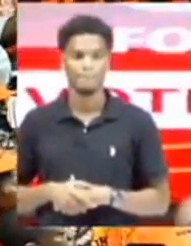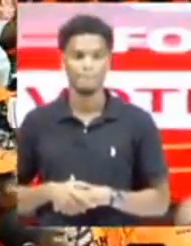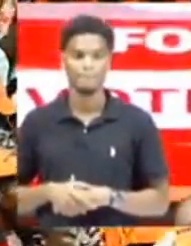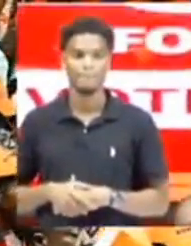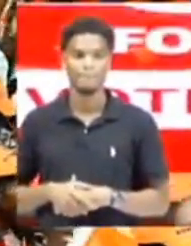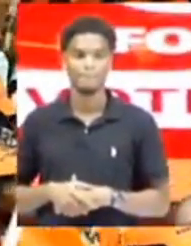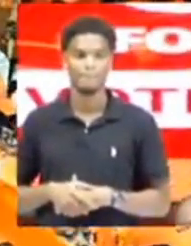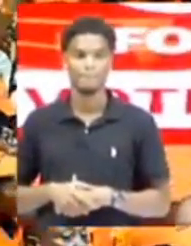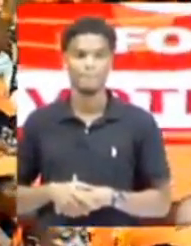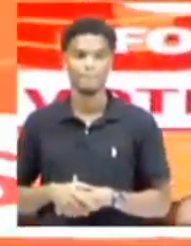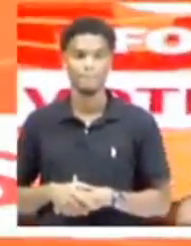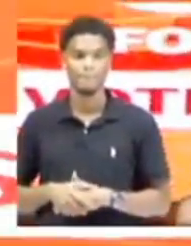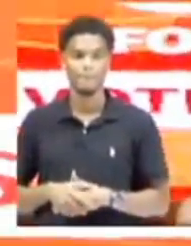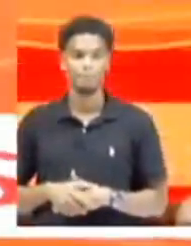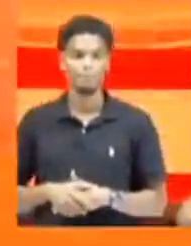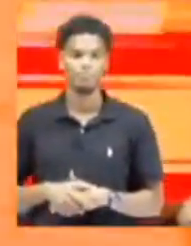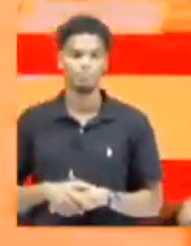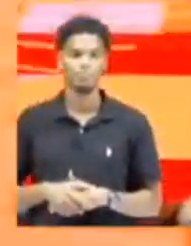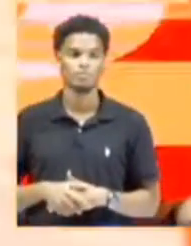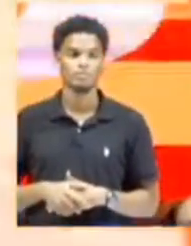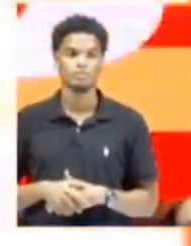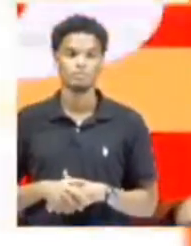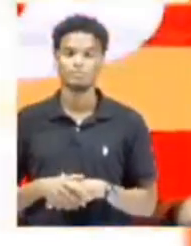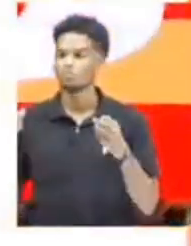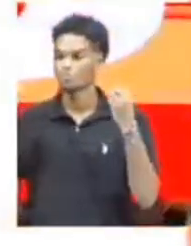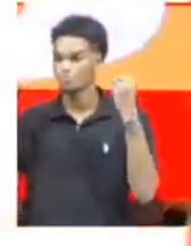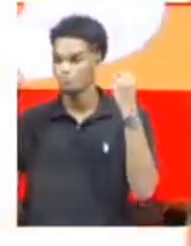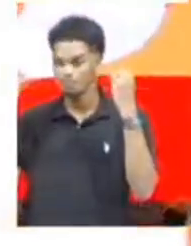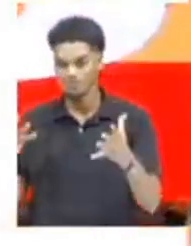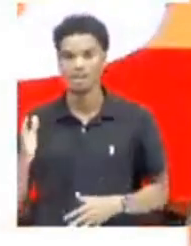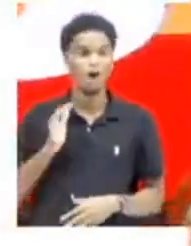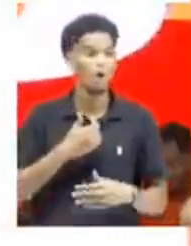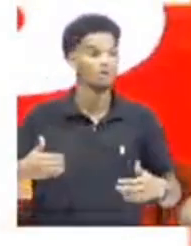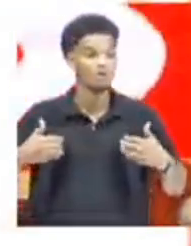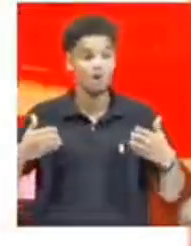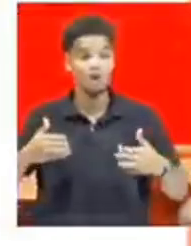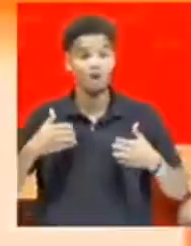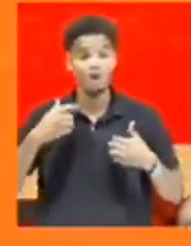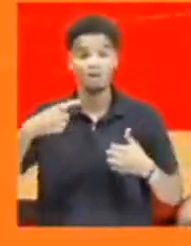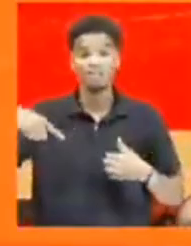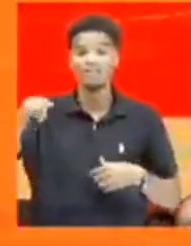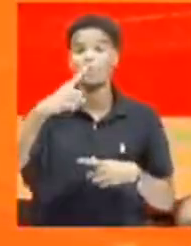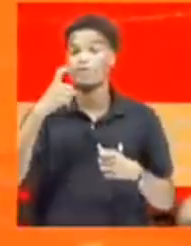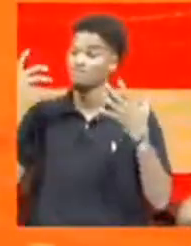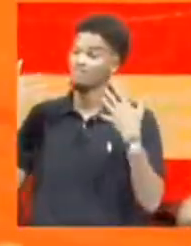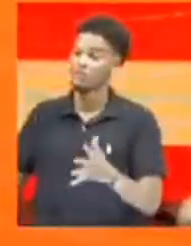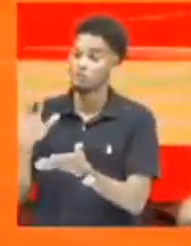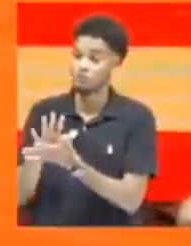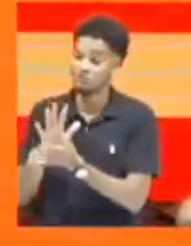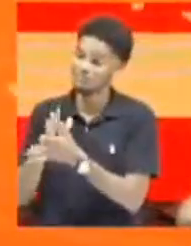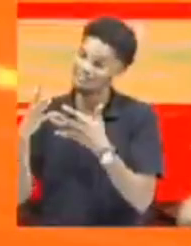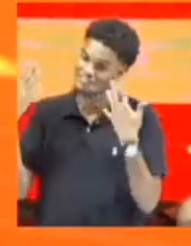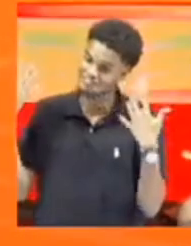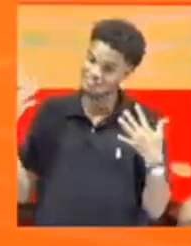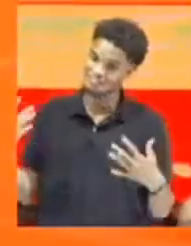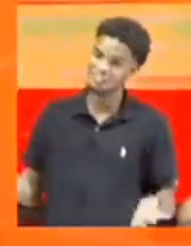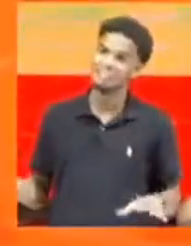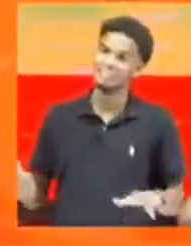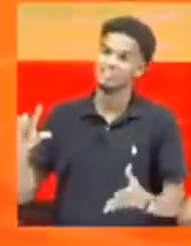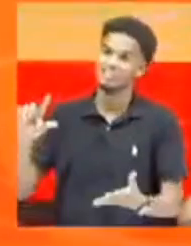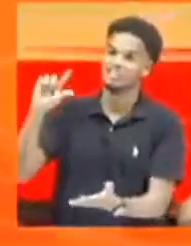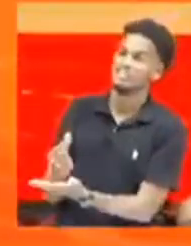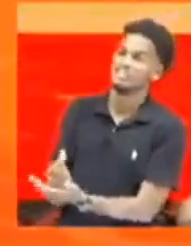Too many of our young people finishing school and not getting anything to go look at work.